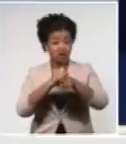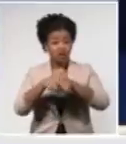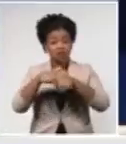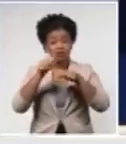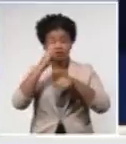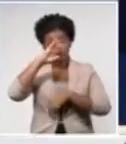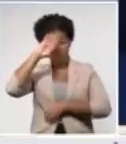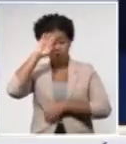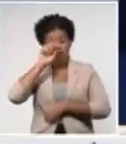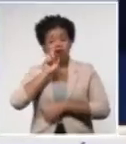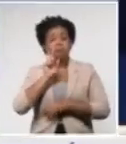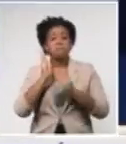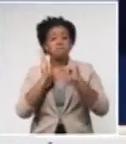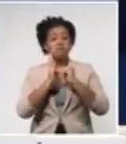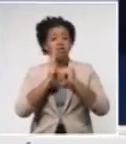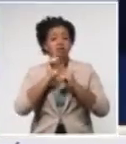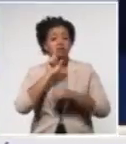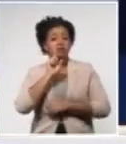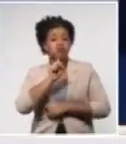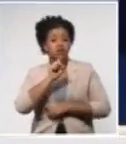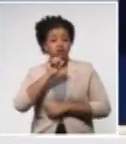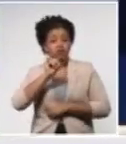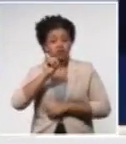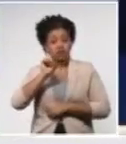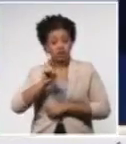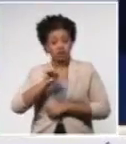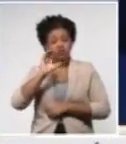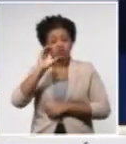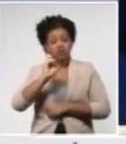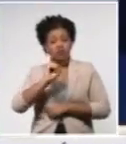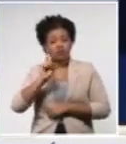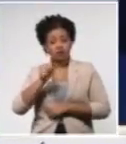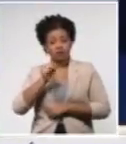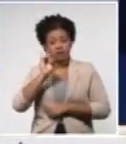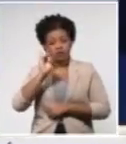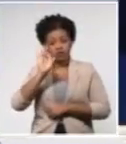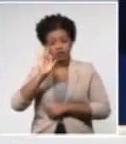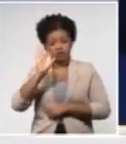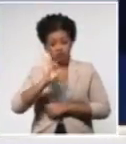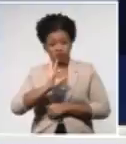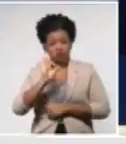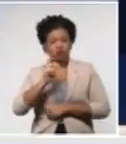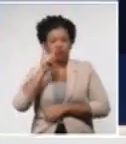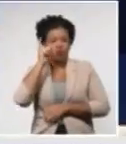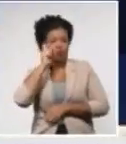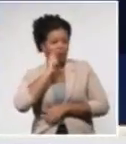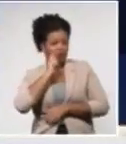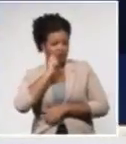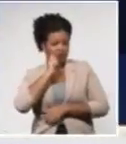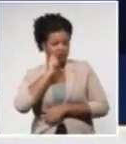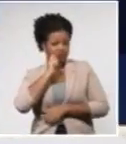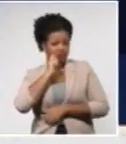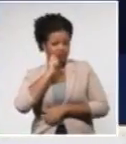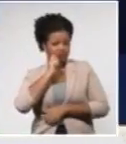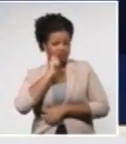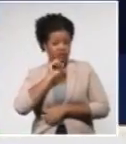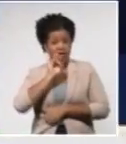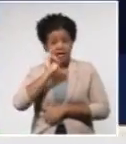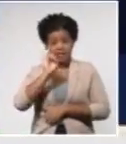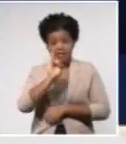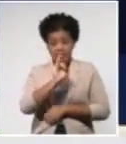1,161 people are male, that is 50.58%, and 7 were female